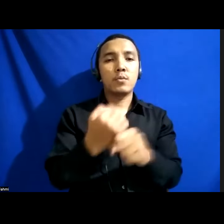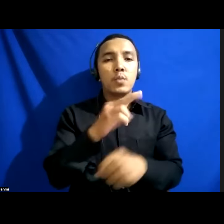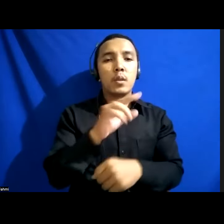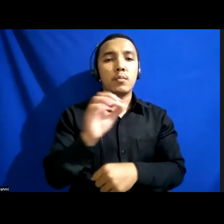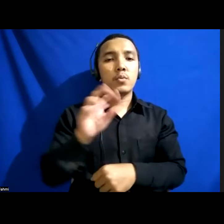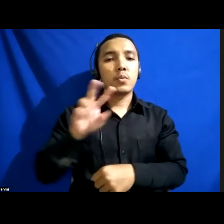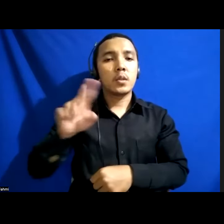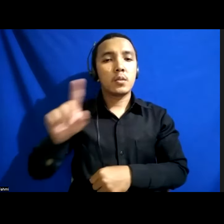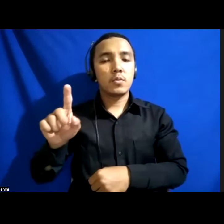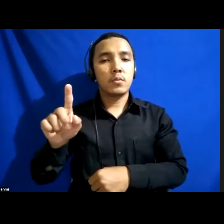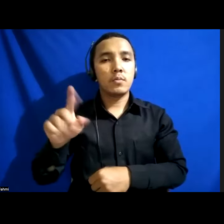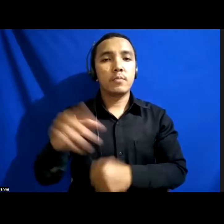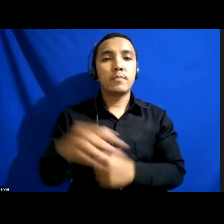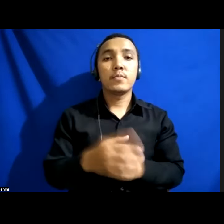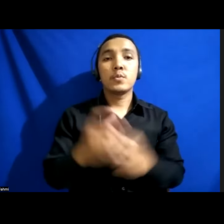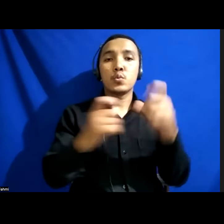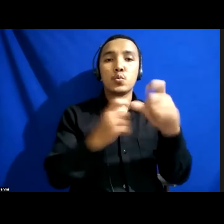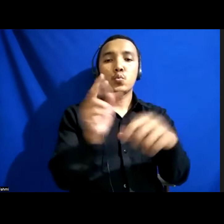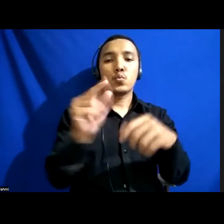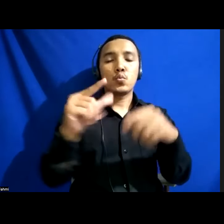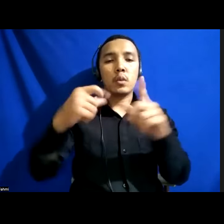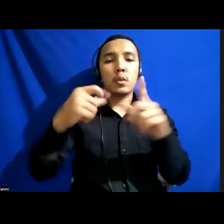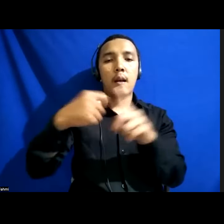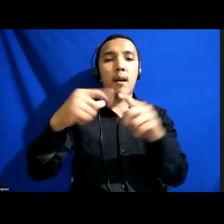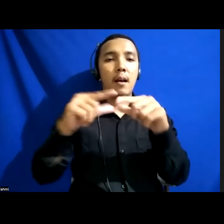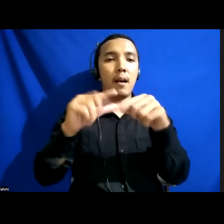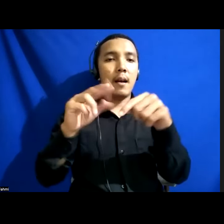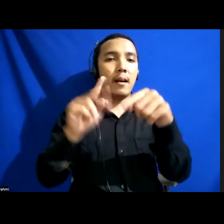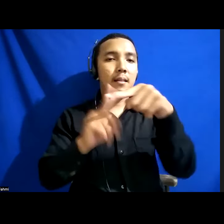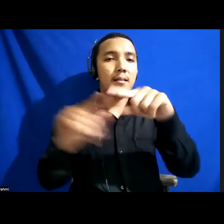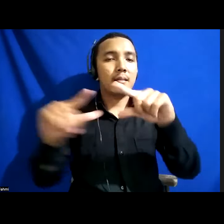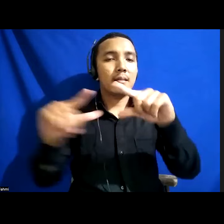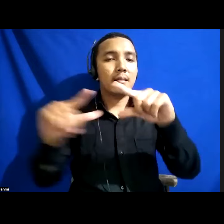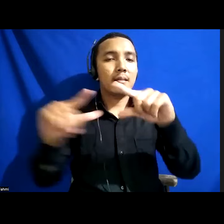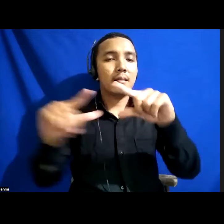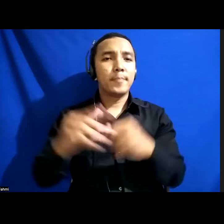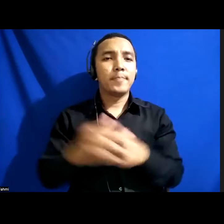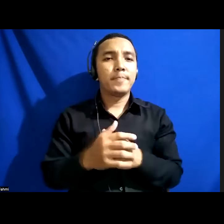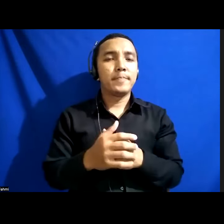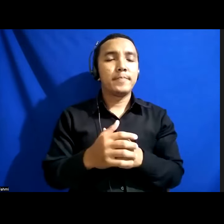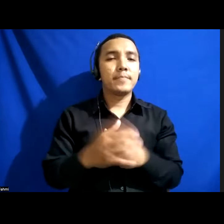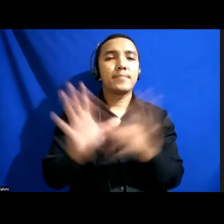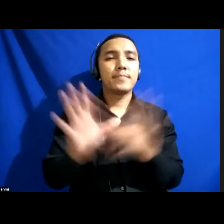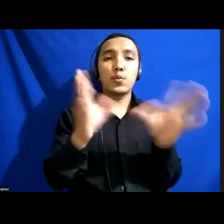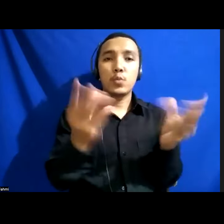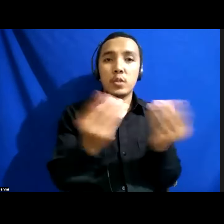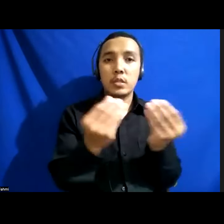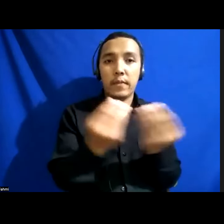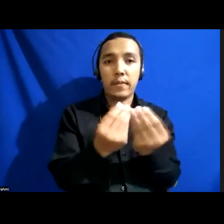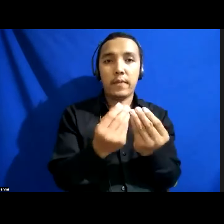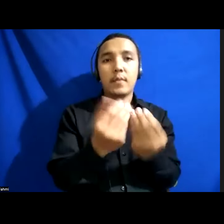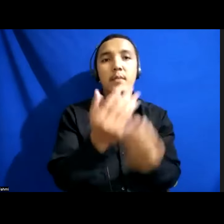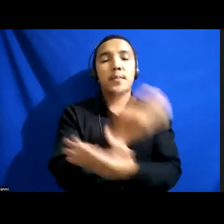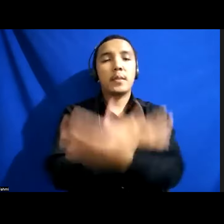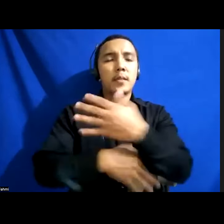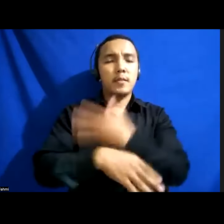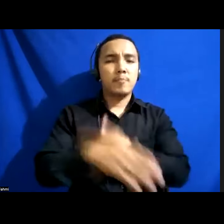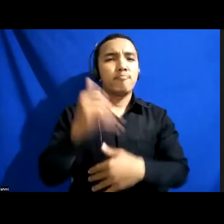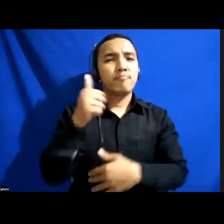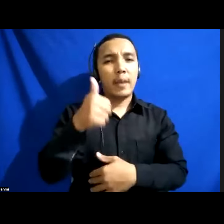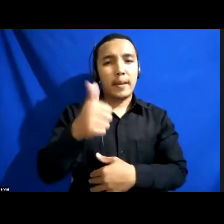2021 could serve as a reference in terms of good disability inclusive policies for disability friendly